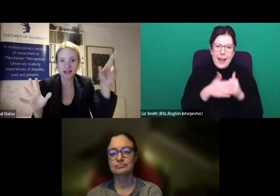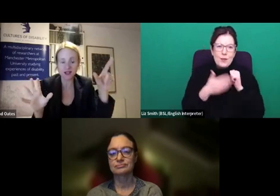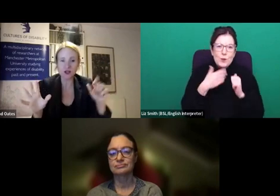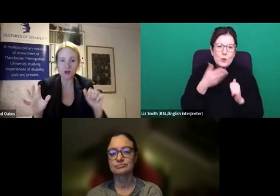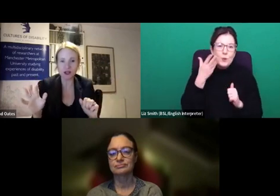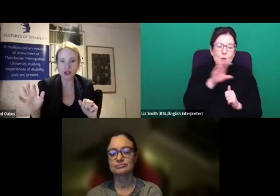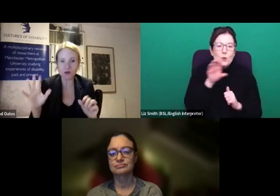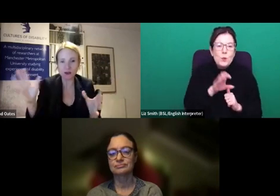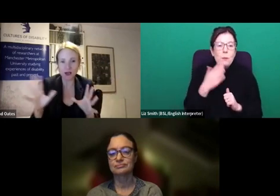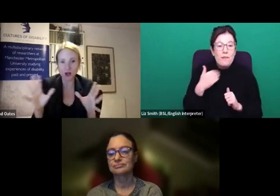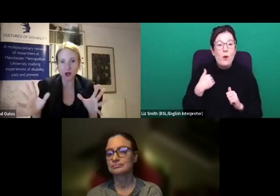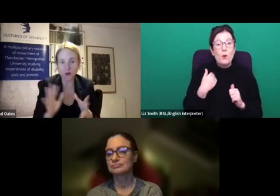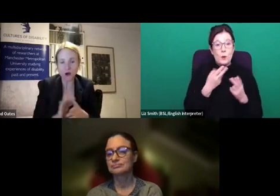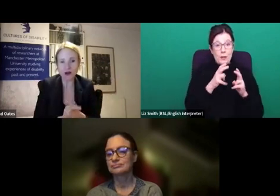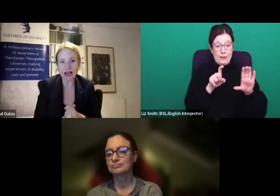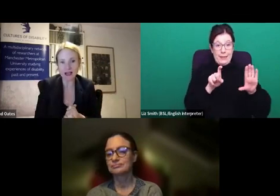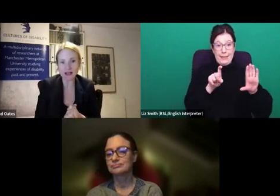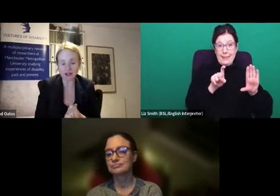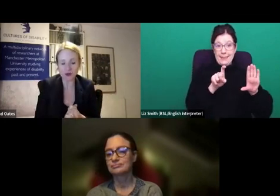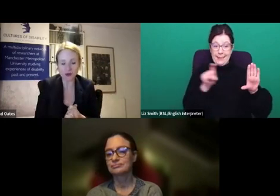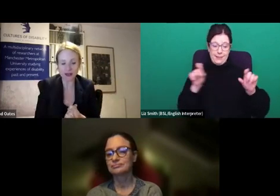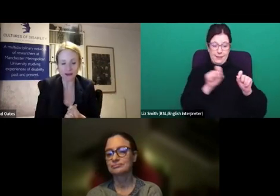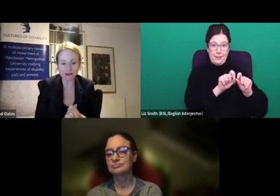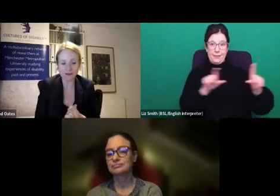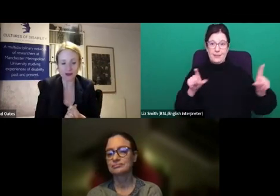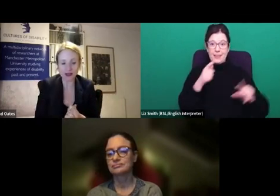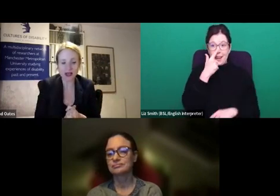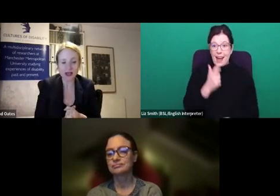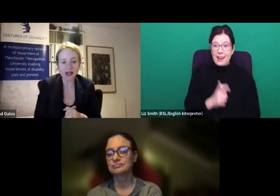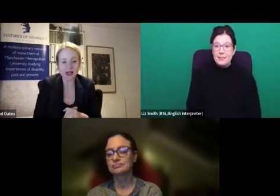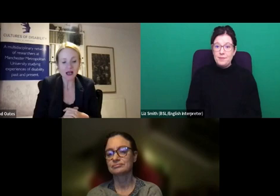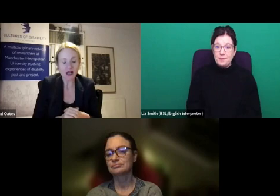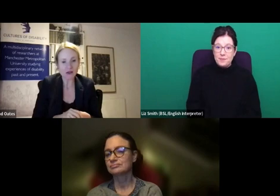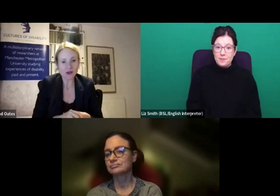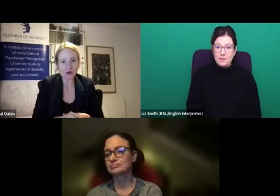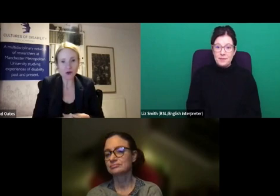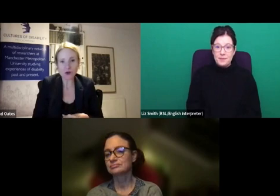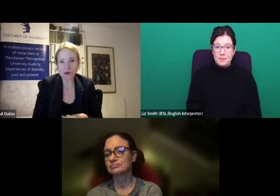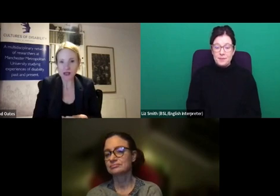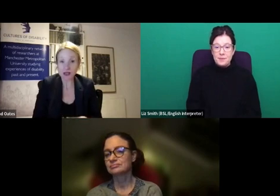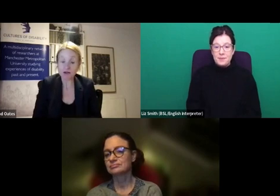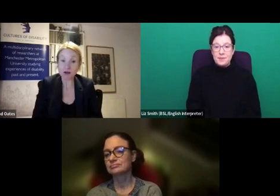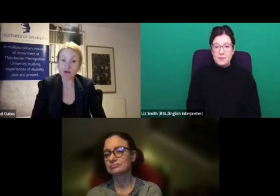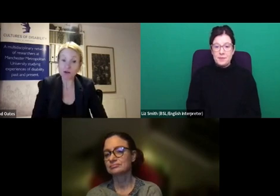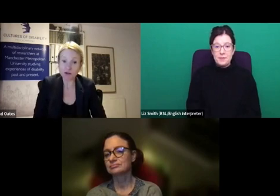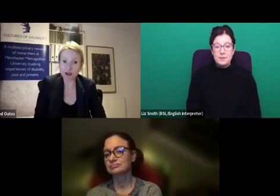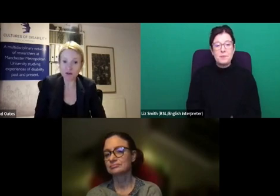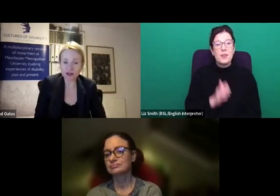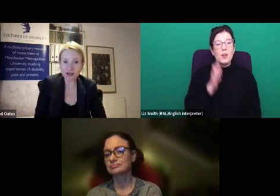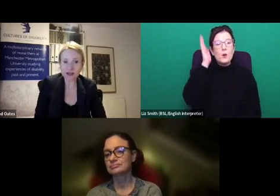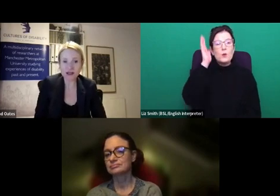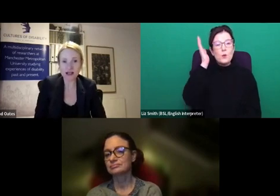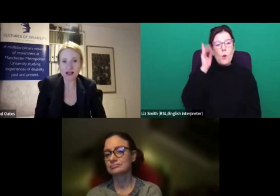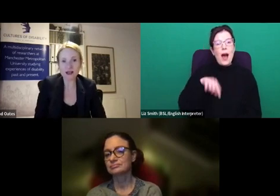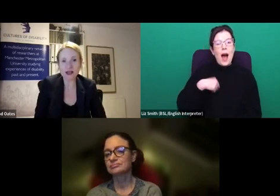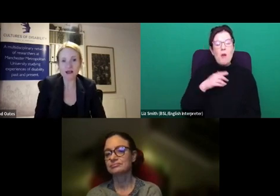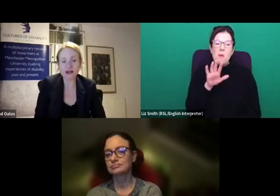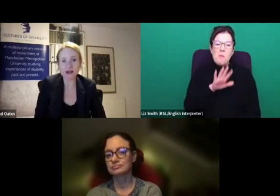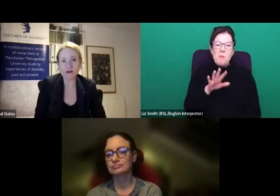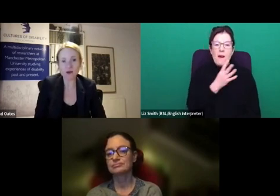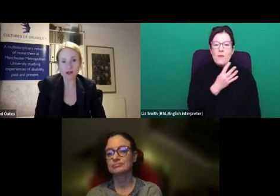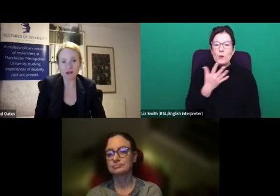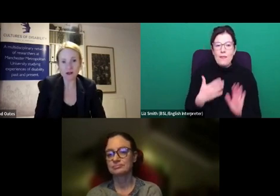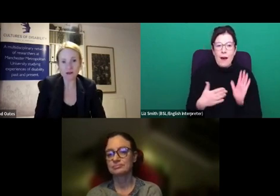get the interpretation bigger while Ellen is talking. The talk will take around 45 minutes, and